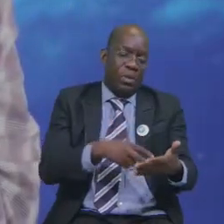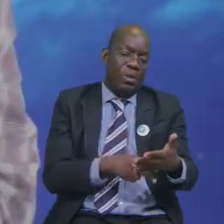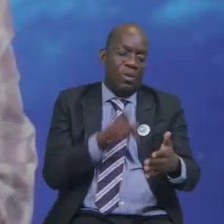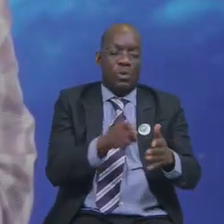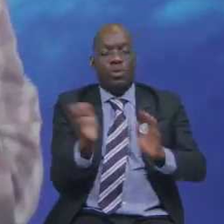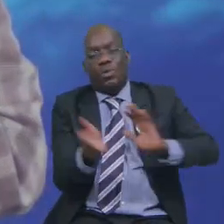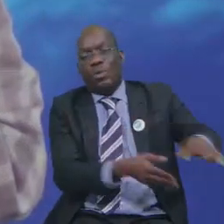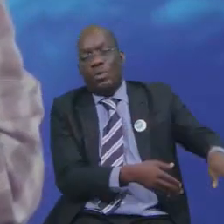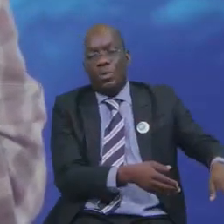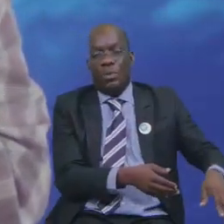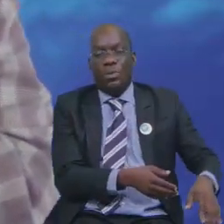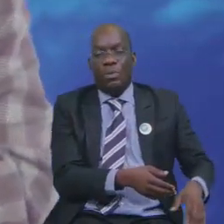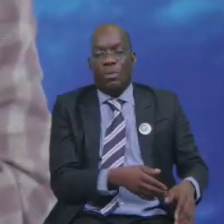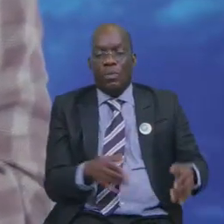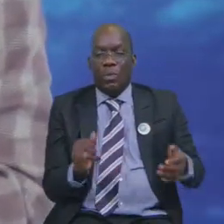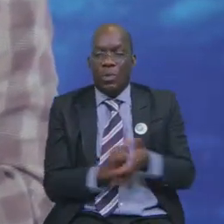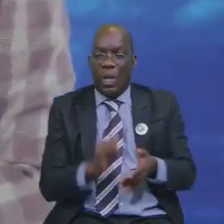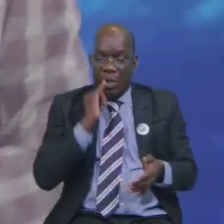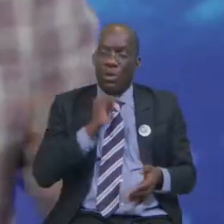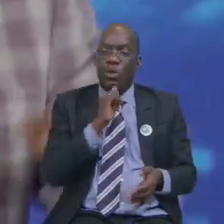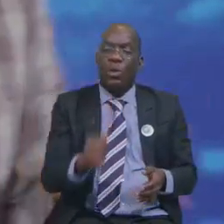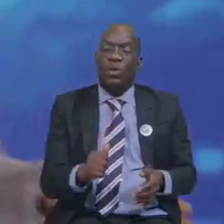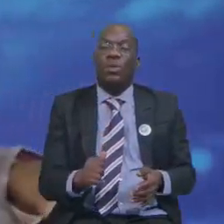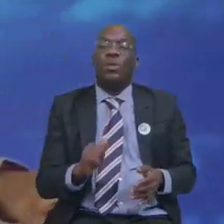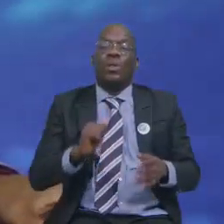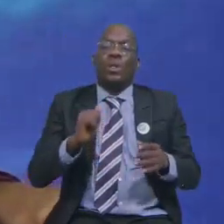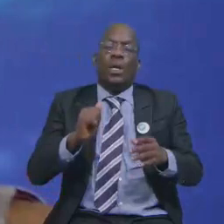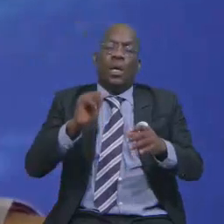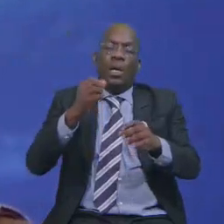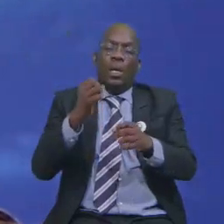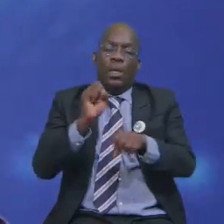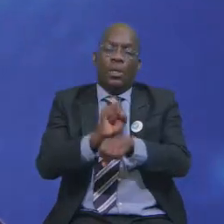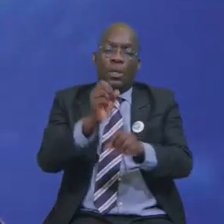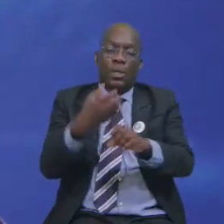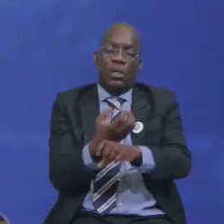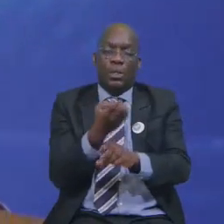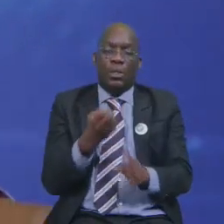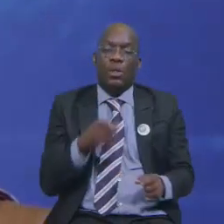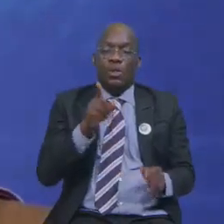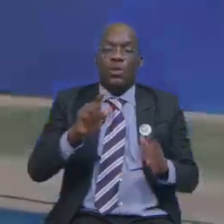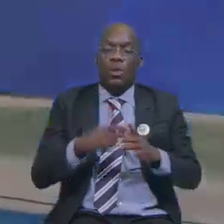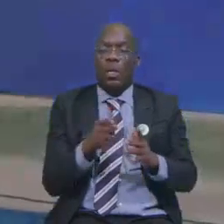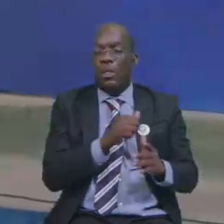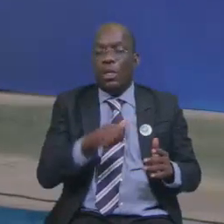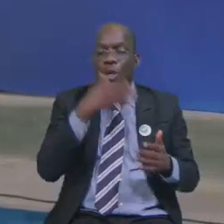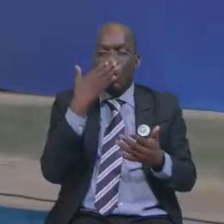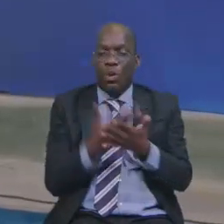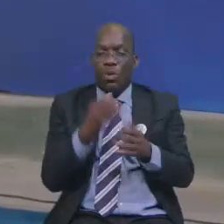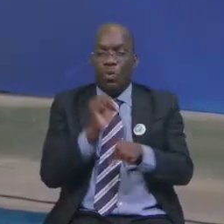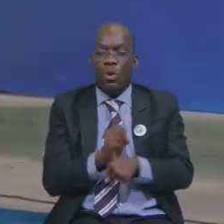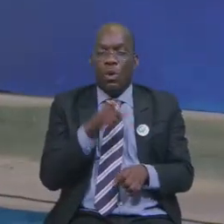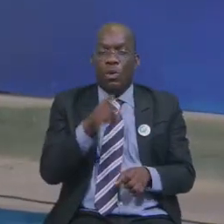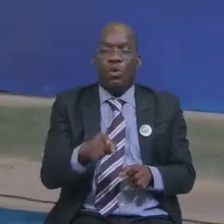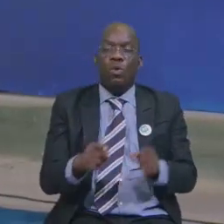up. That's not diligence. You start a good project, and you funded it.